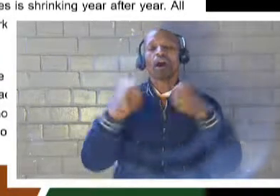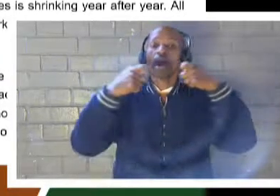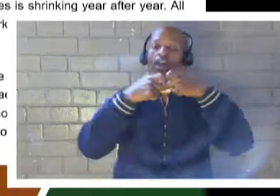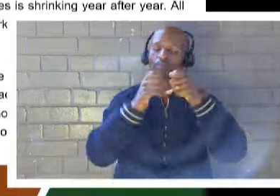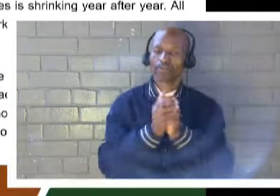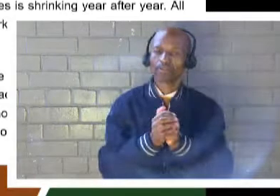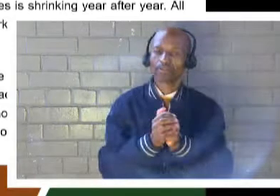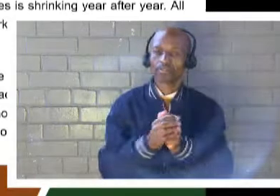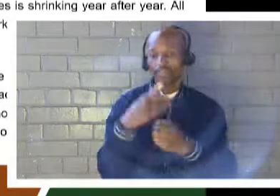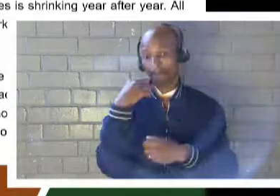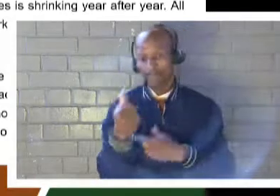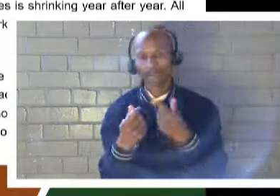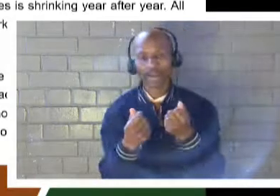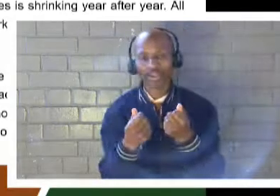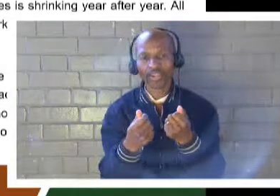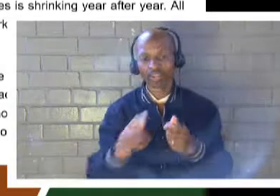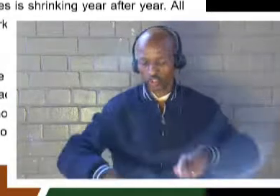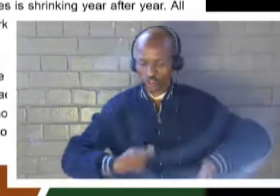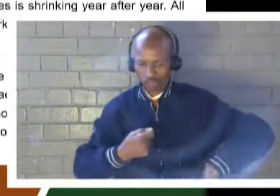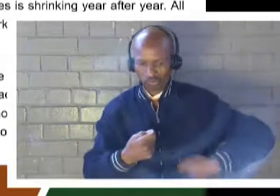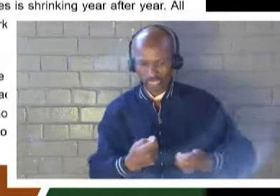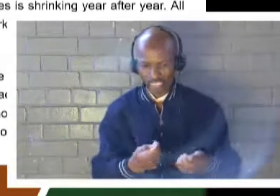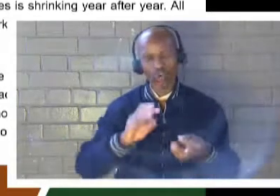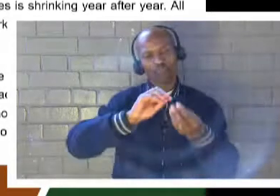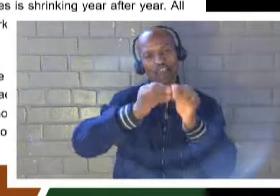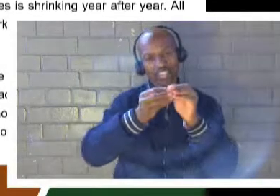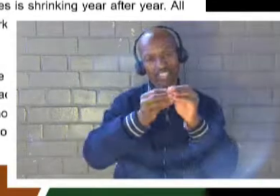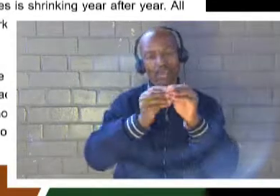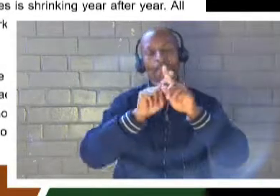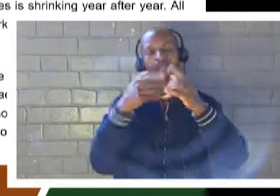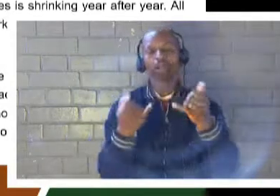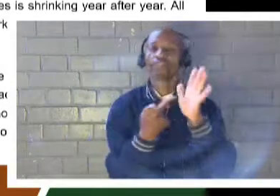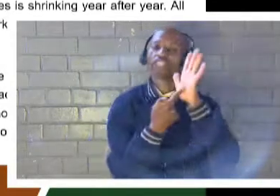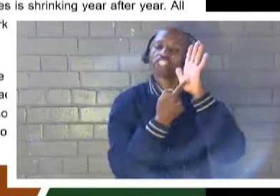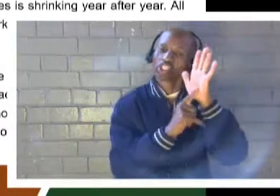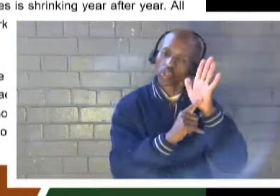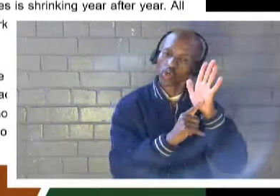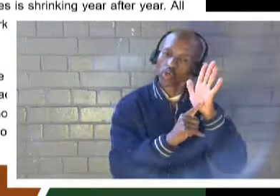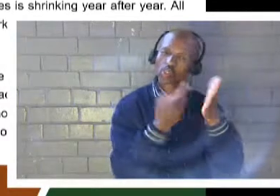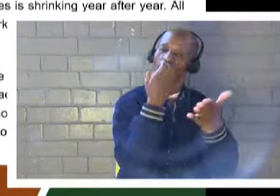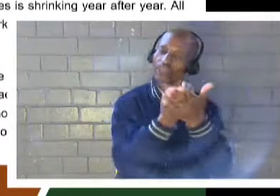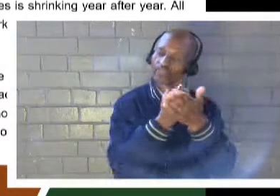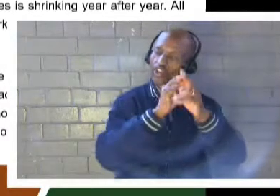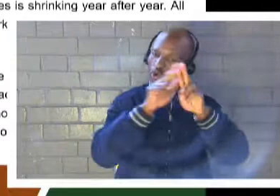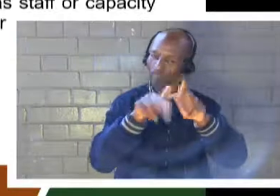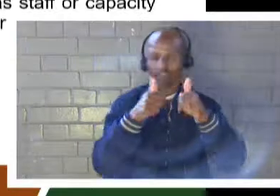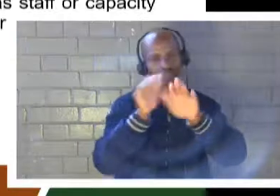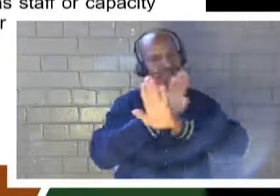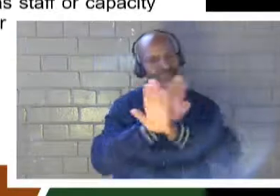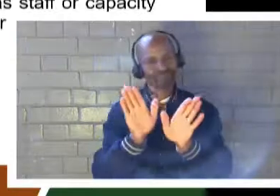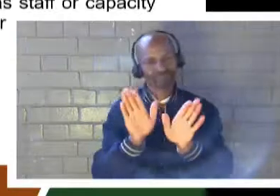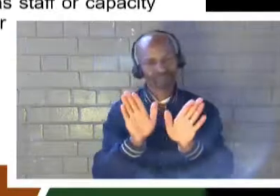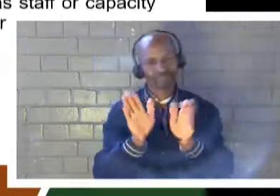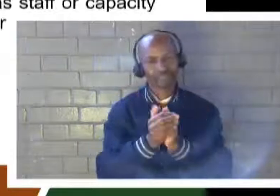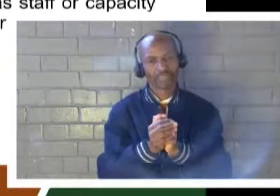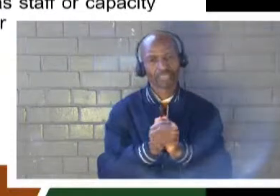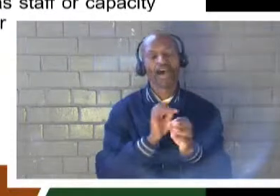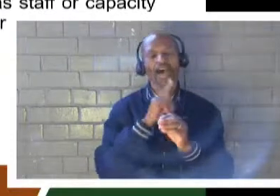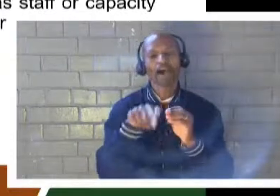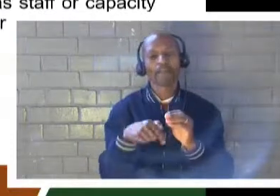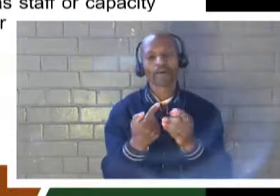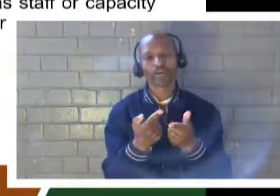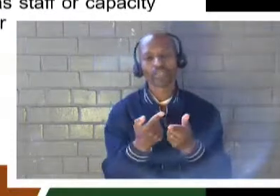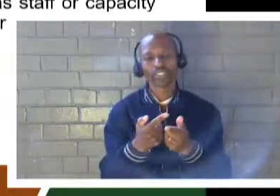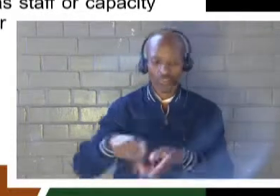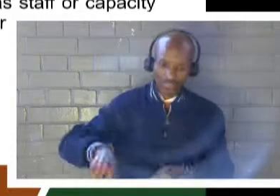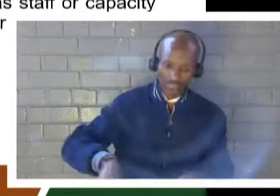money has been spent to obtain e-maintenance and that has shown to evidently not be effective. In terms of the